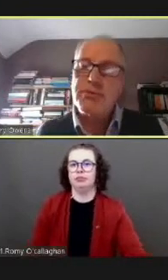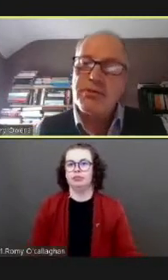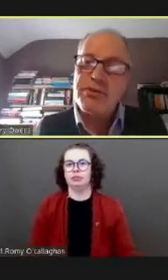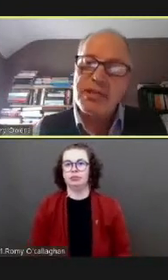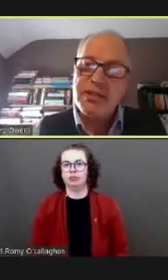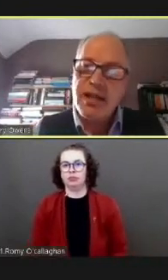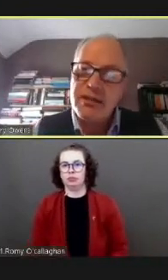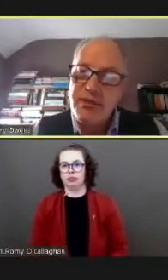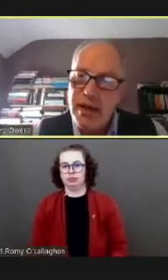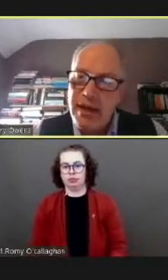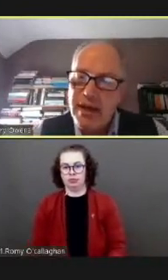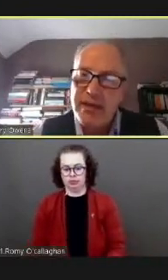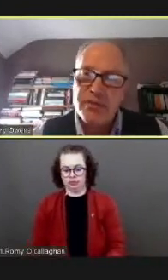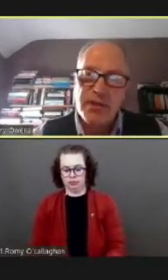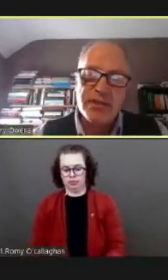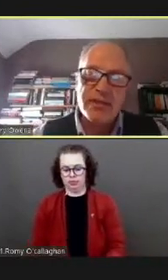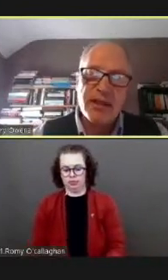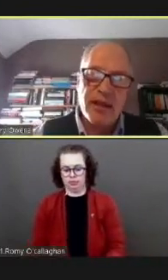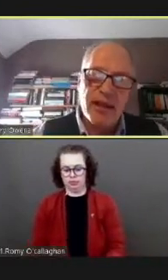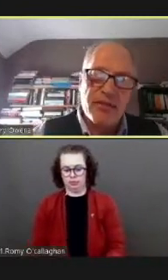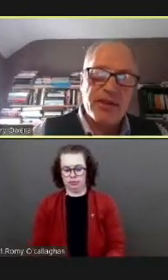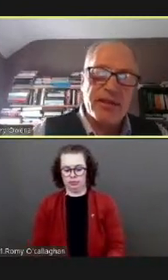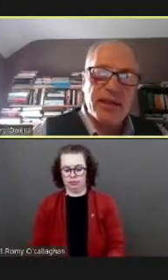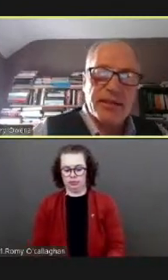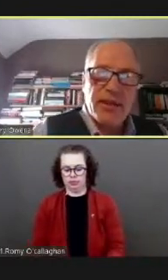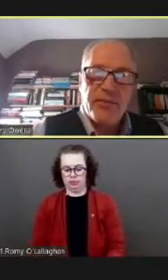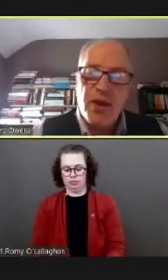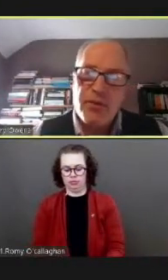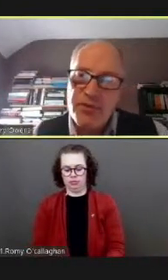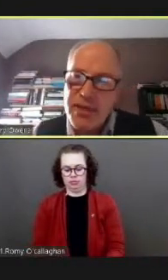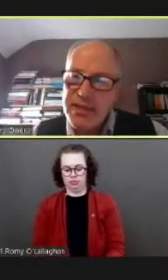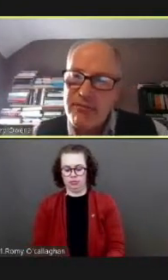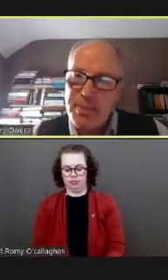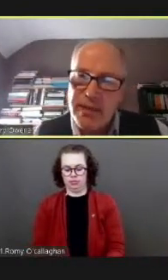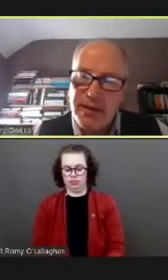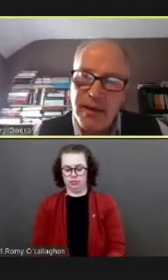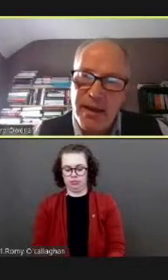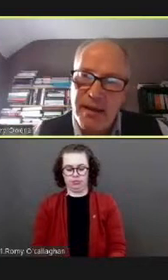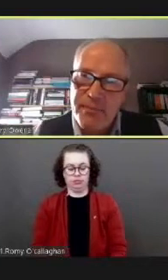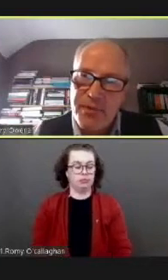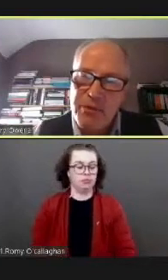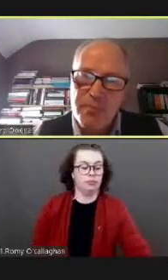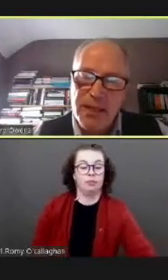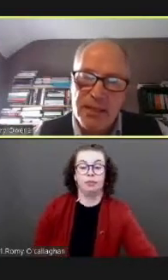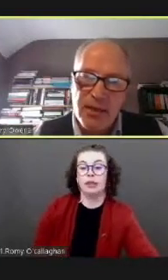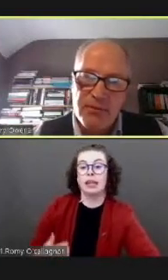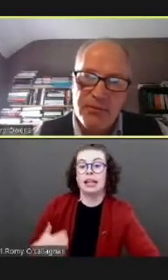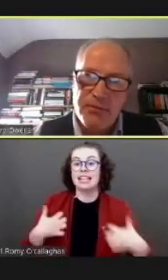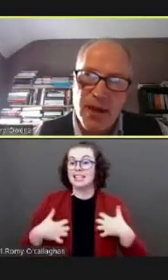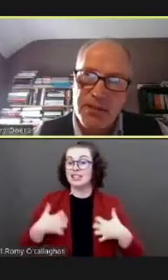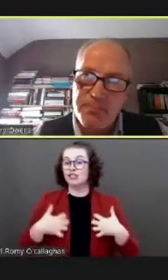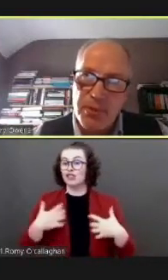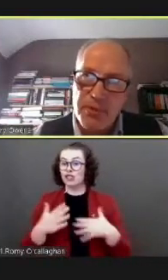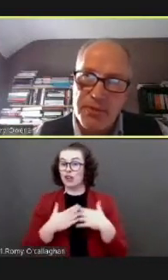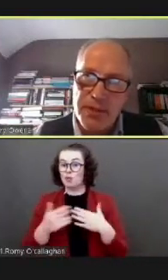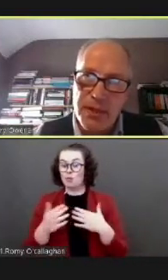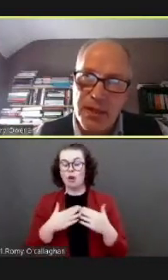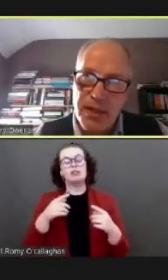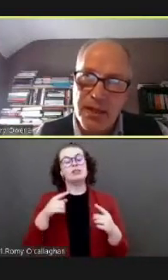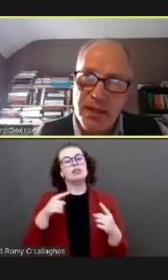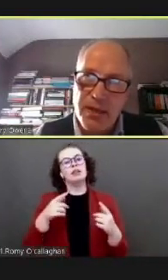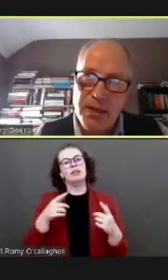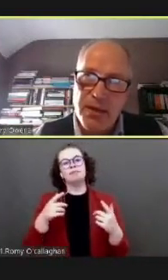But also there is kind of an interesting thing that these have been, there are plenty of, I